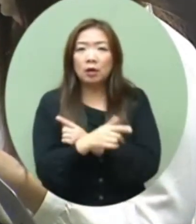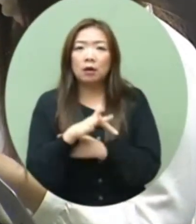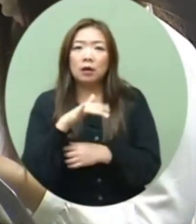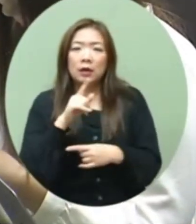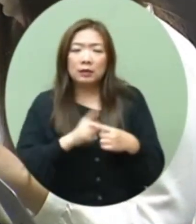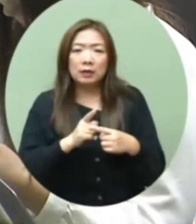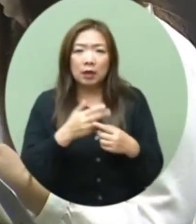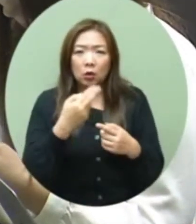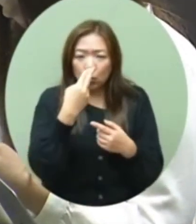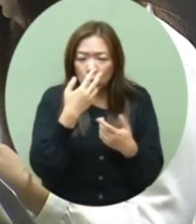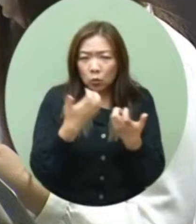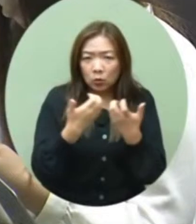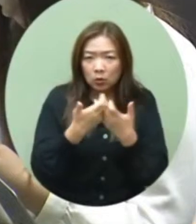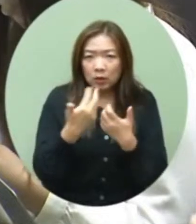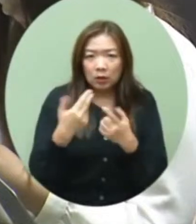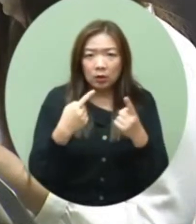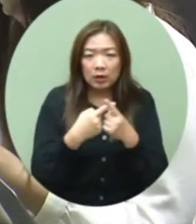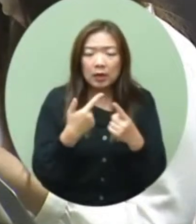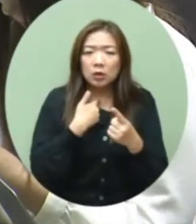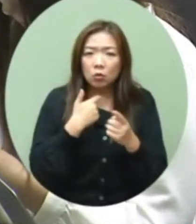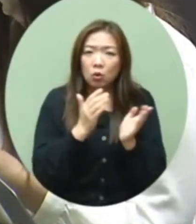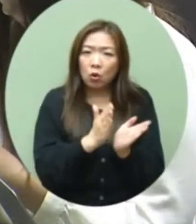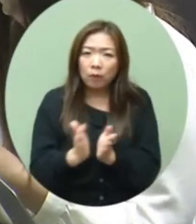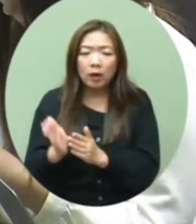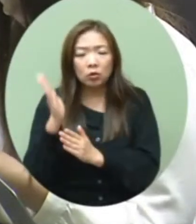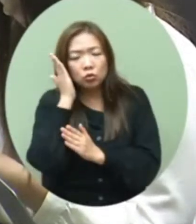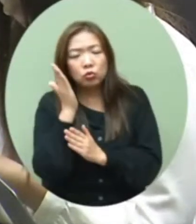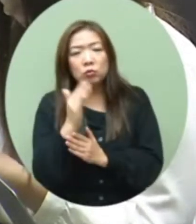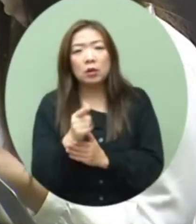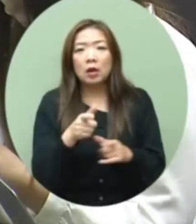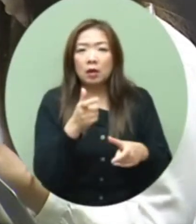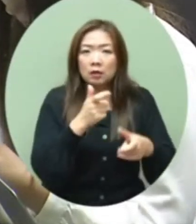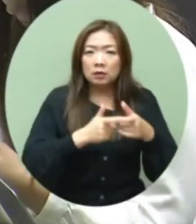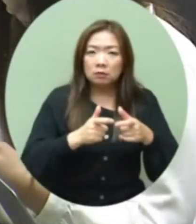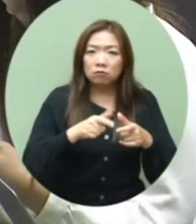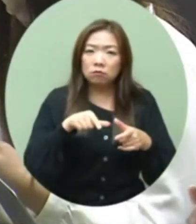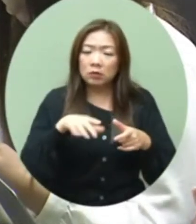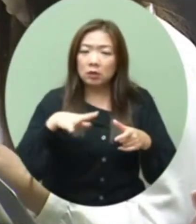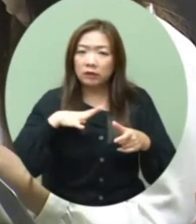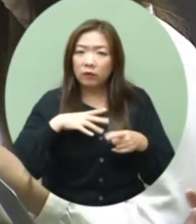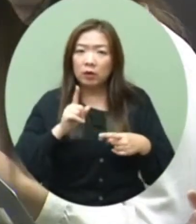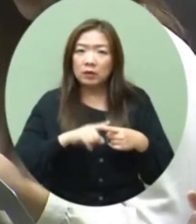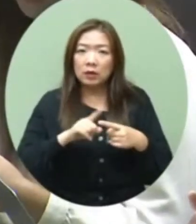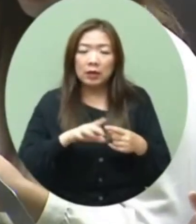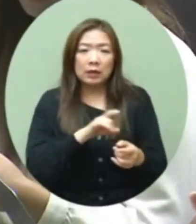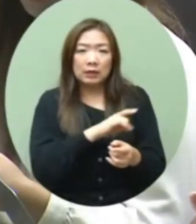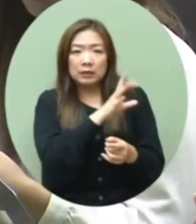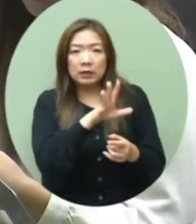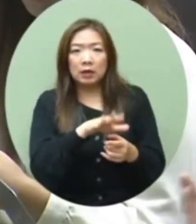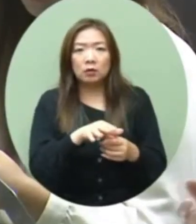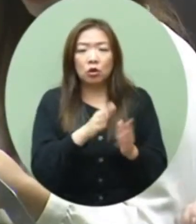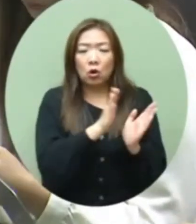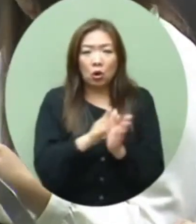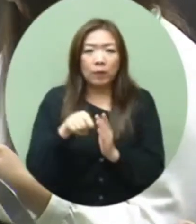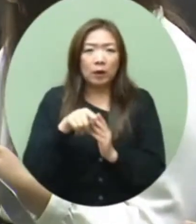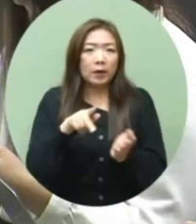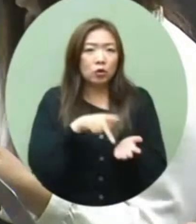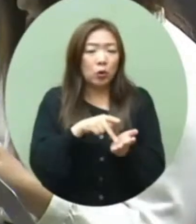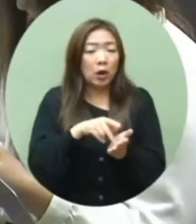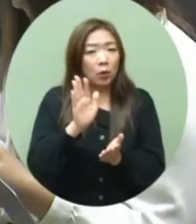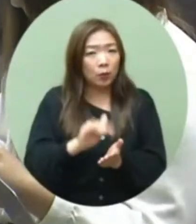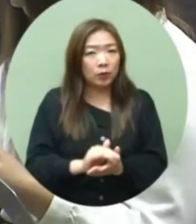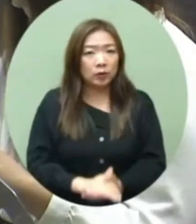renovation before registration? And at the time when action will be taken, what about those who have been